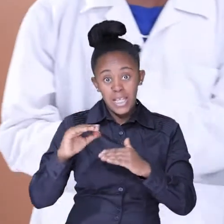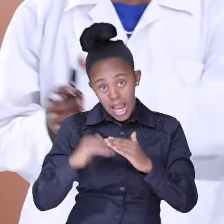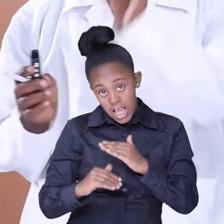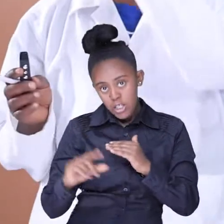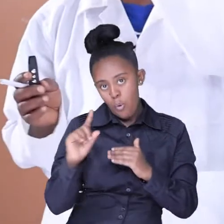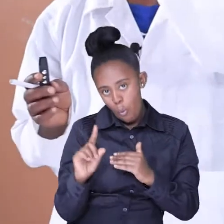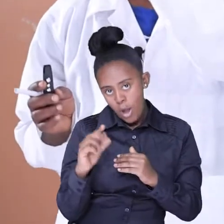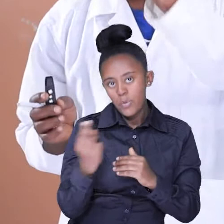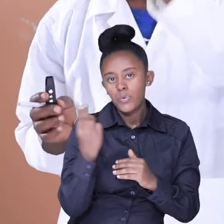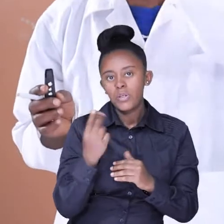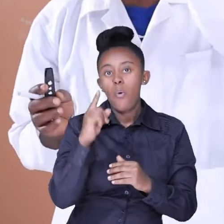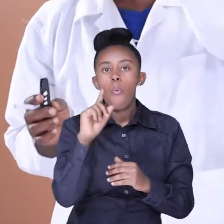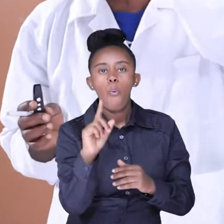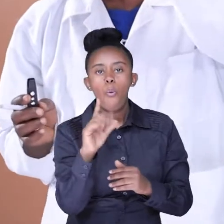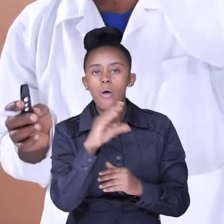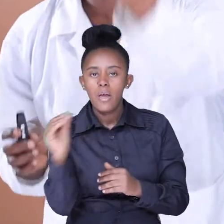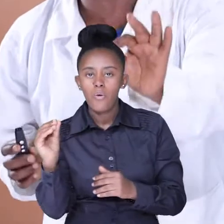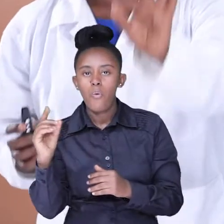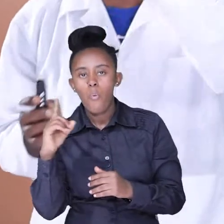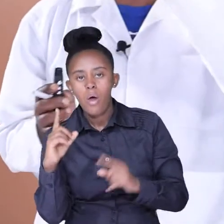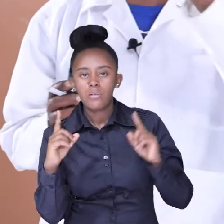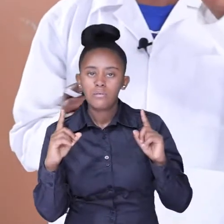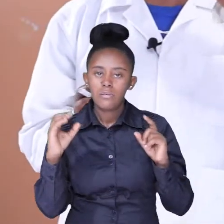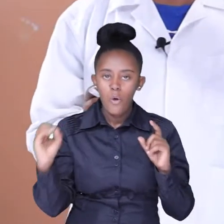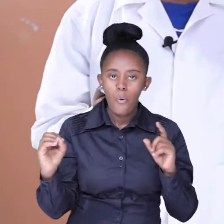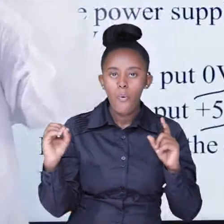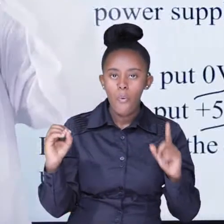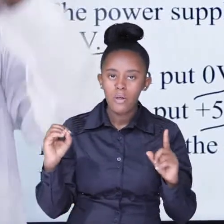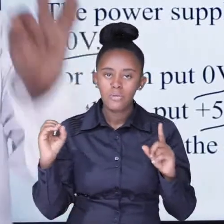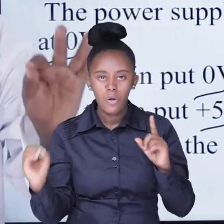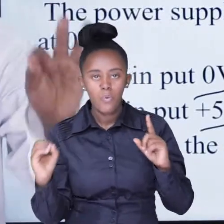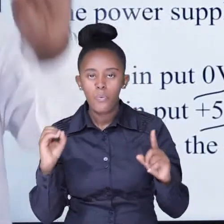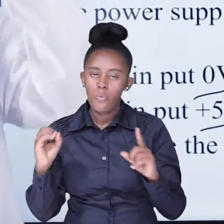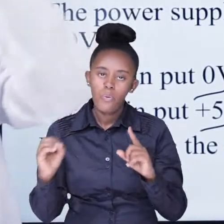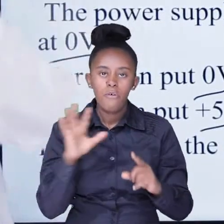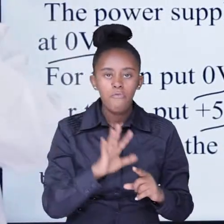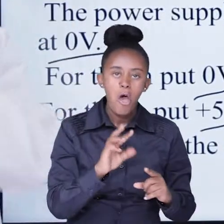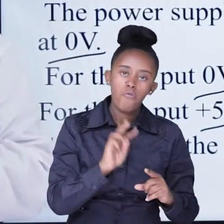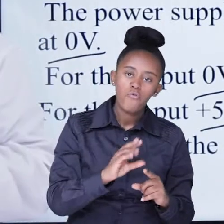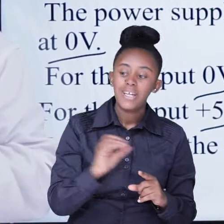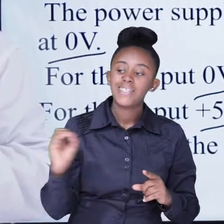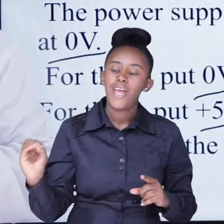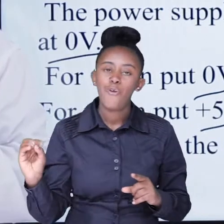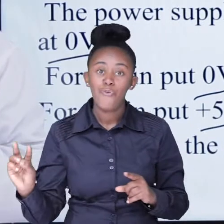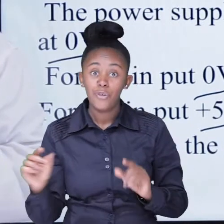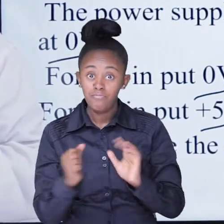this, we use 1 and 0 to represent a 5 volt and a 0